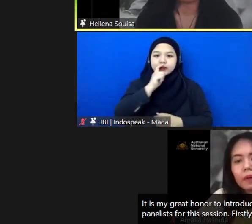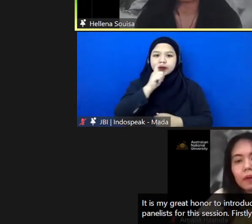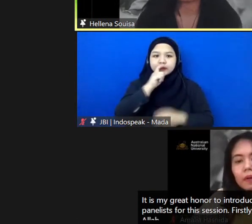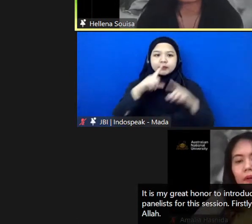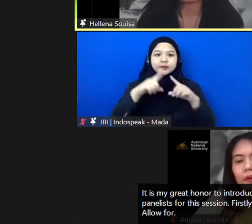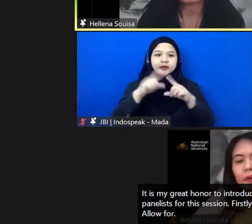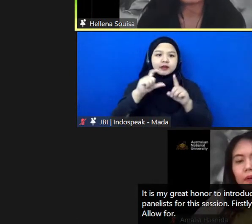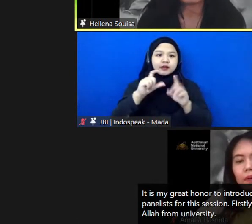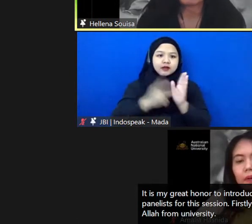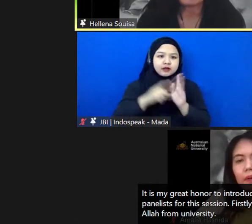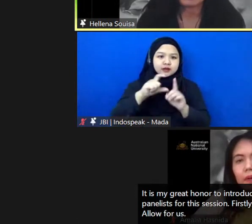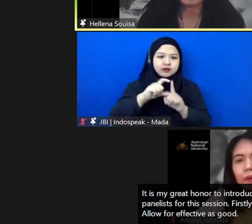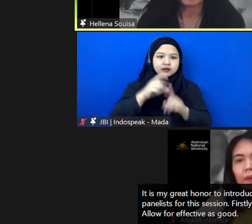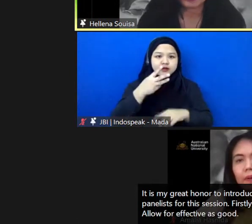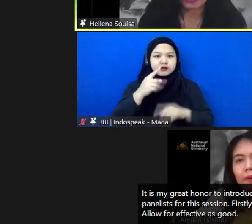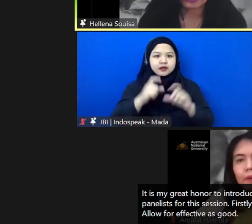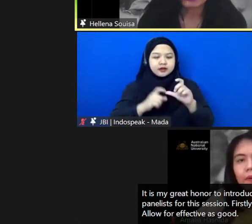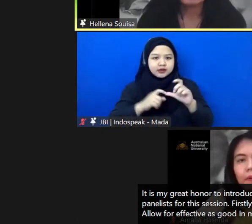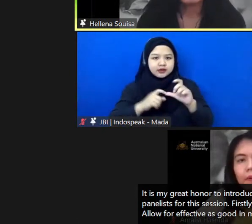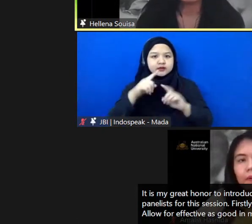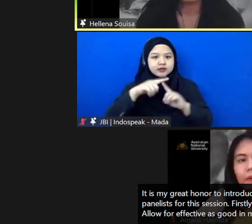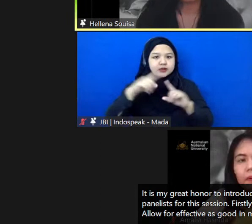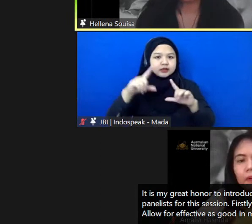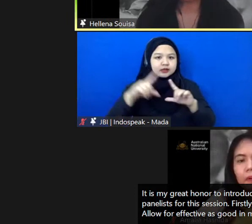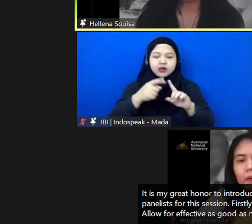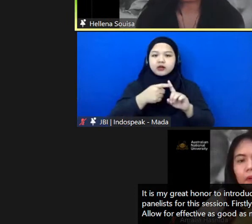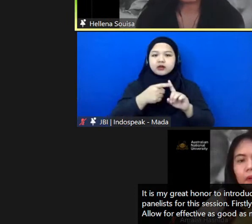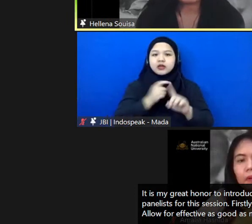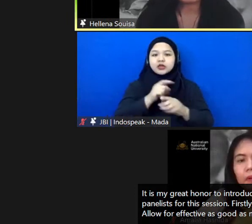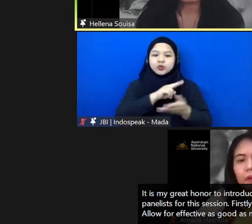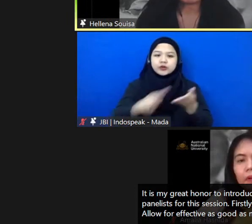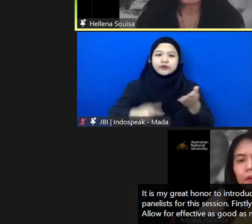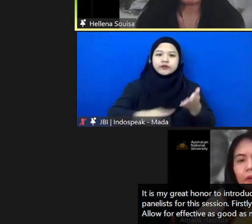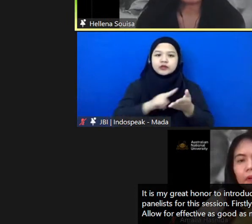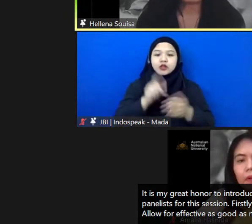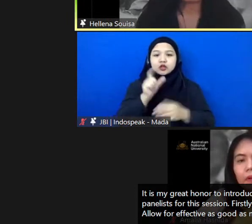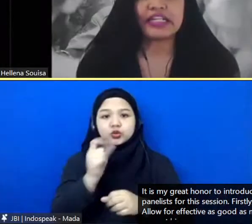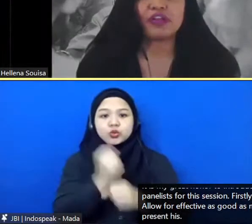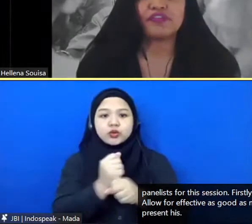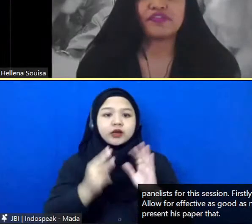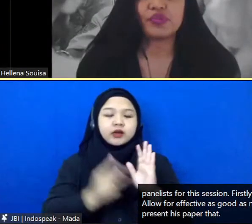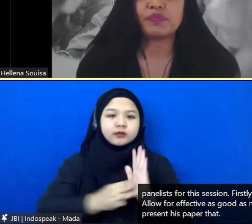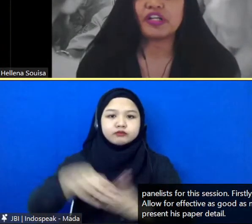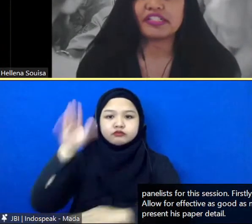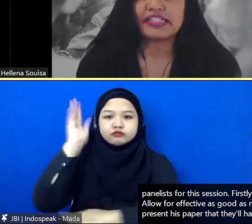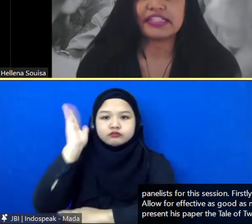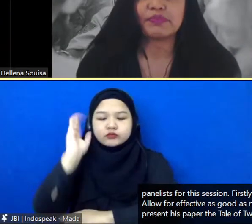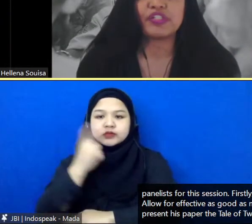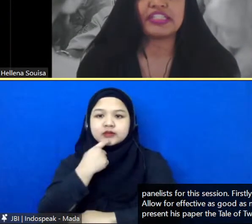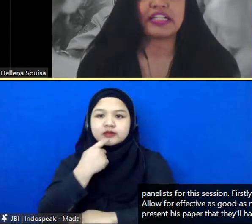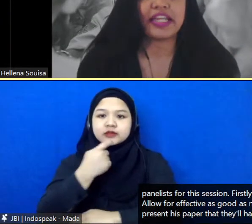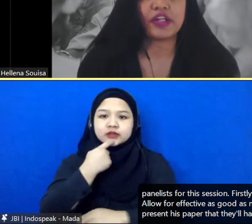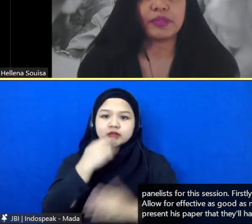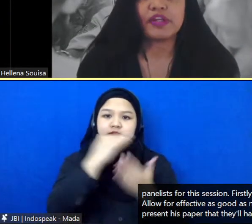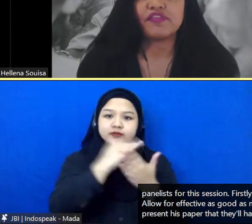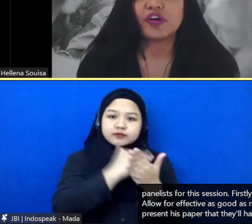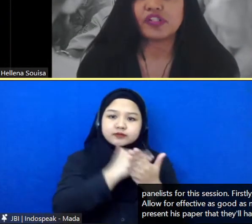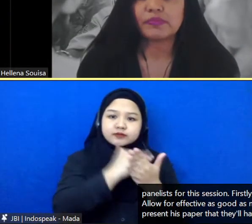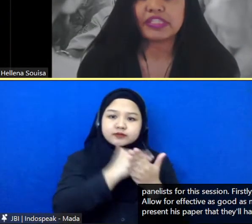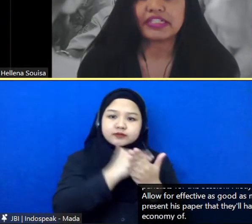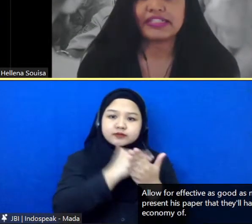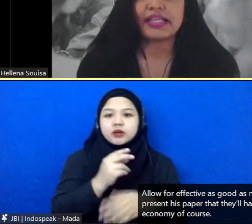from Universitas Gadjah Mada, Yogyakarta, who will present his paper, The Tale of Two Policies, Political Economy